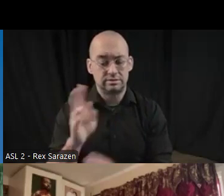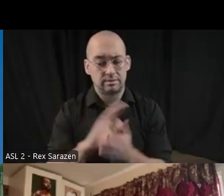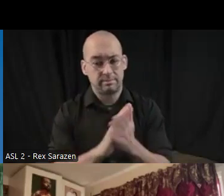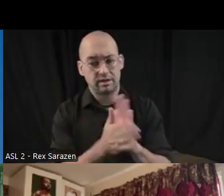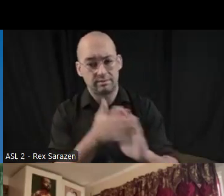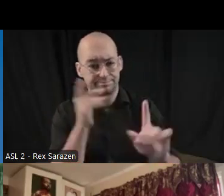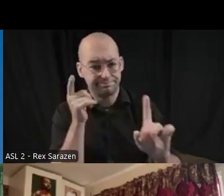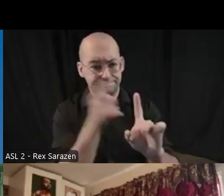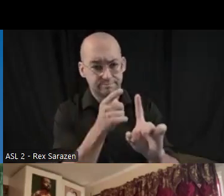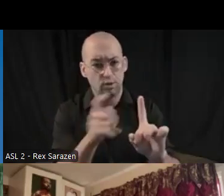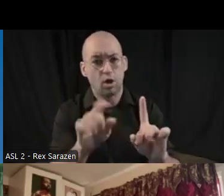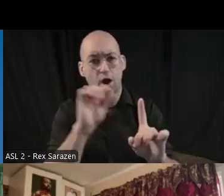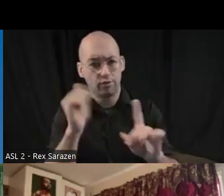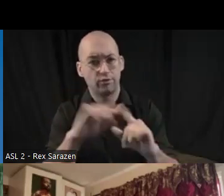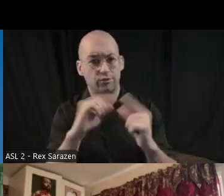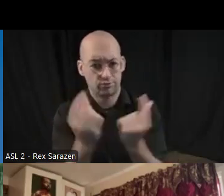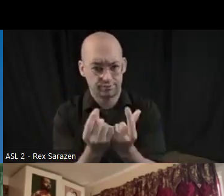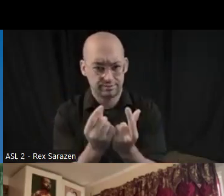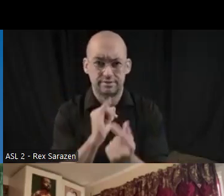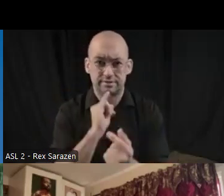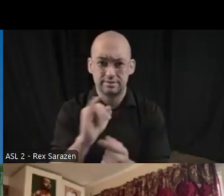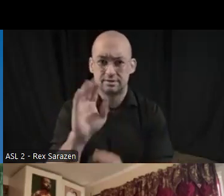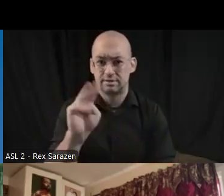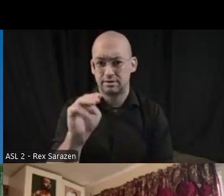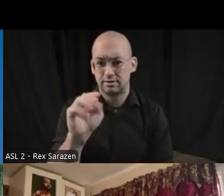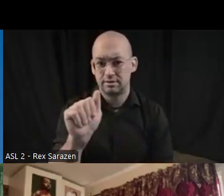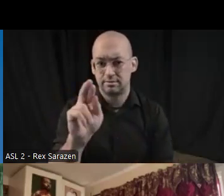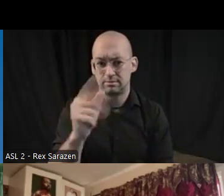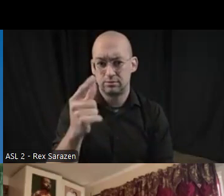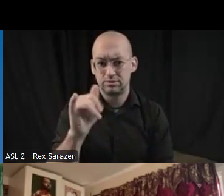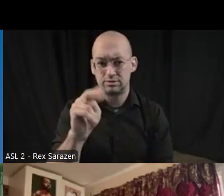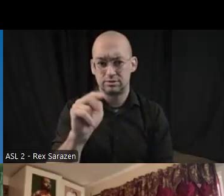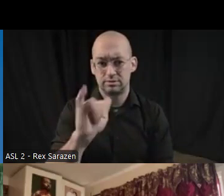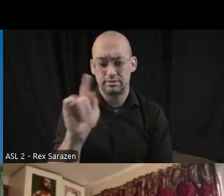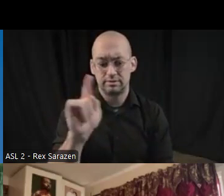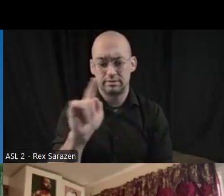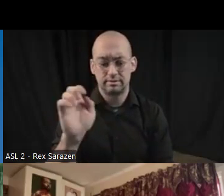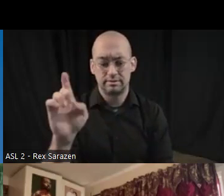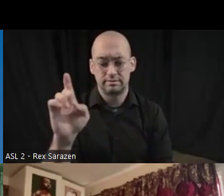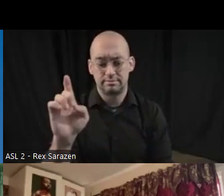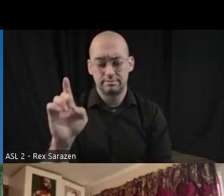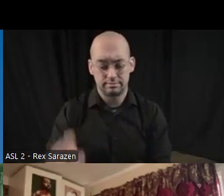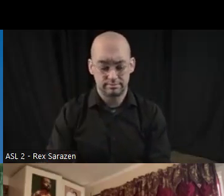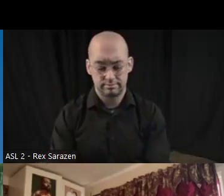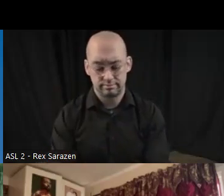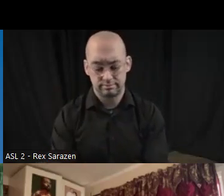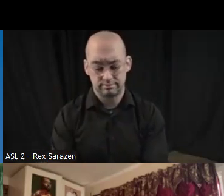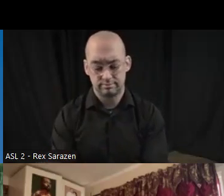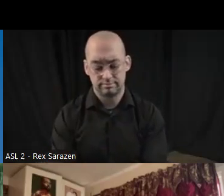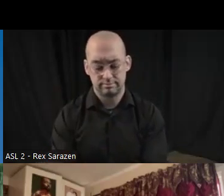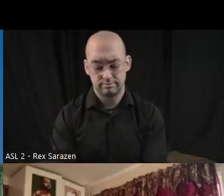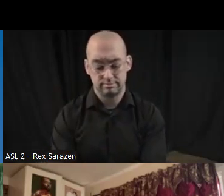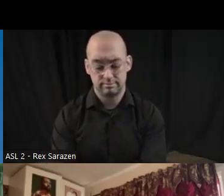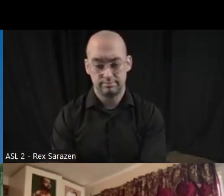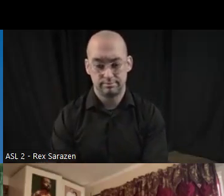populations who are also marginalized but it's especially hard for our trans who are because they just don't come